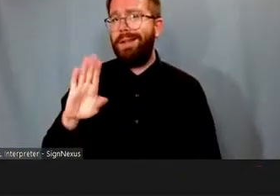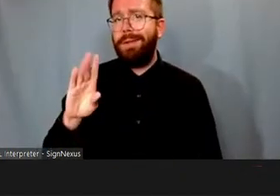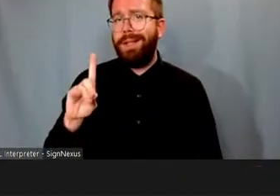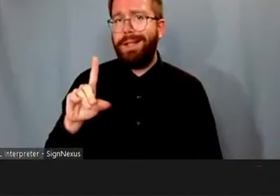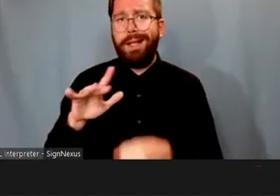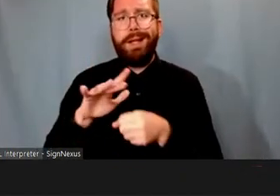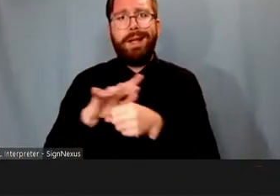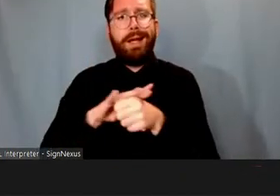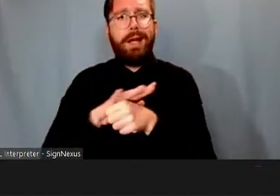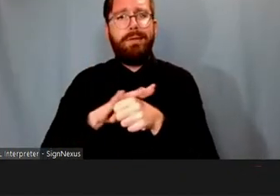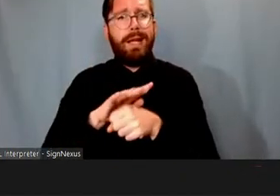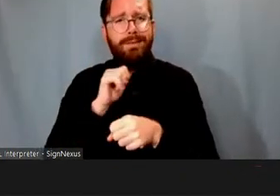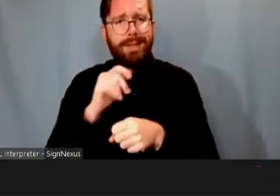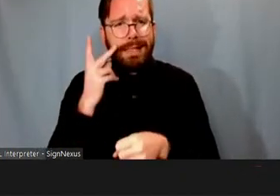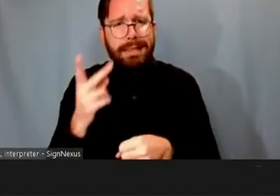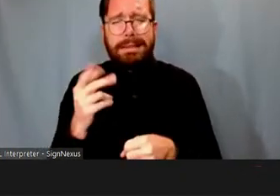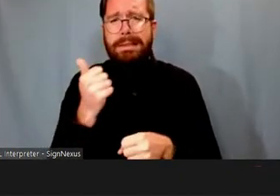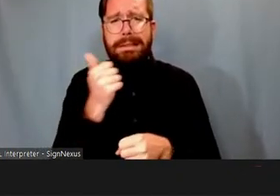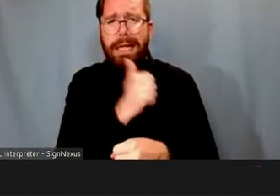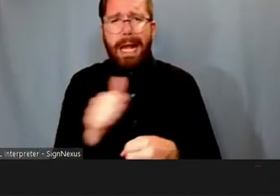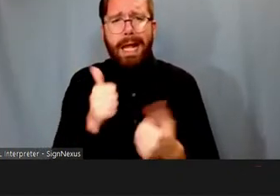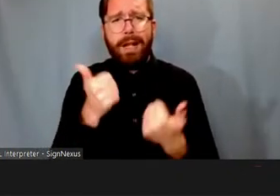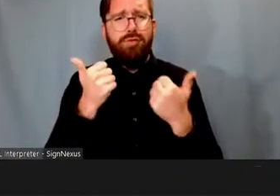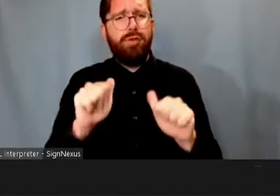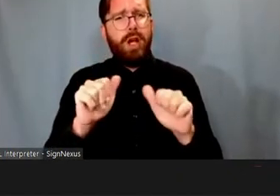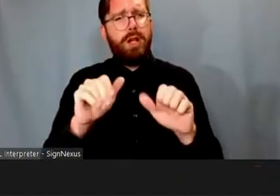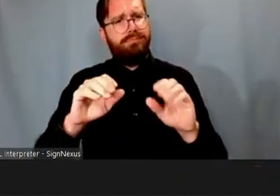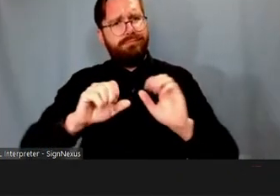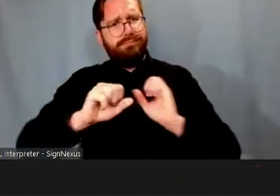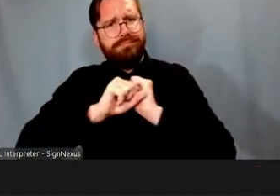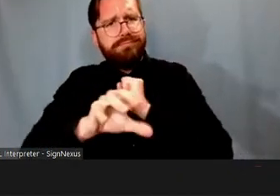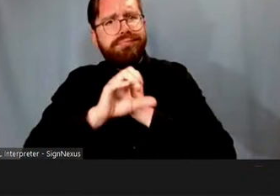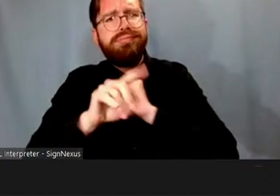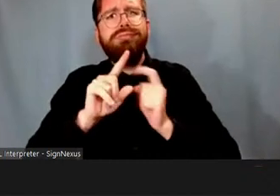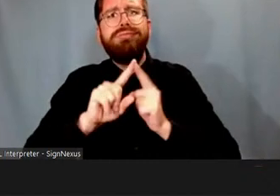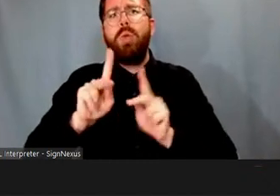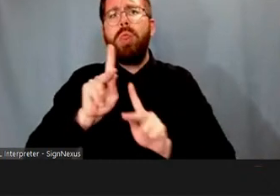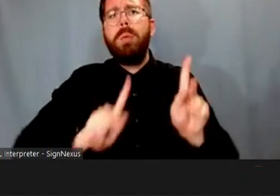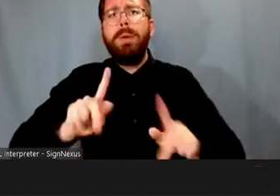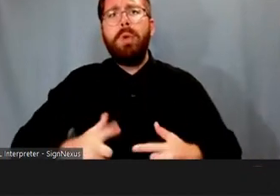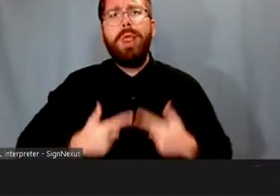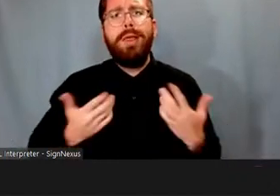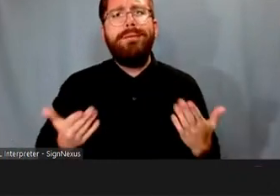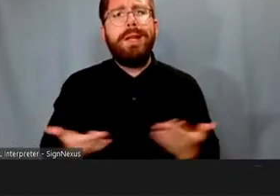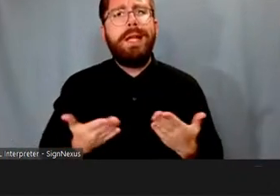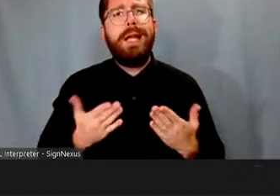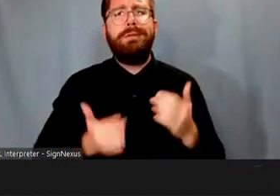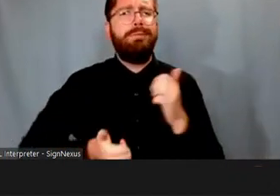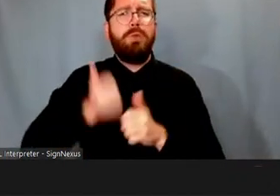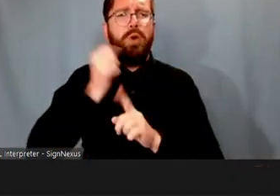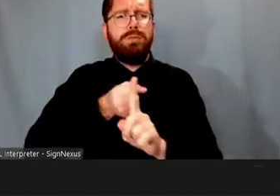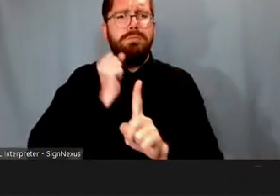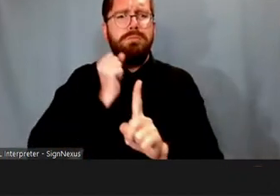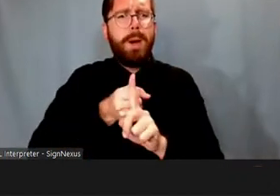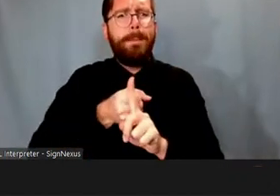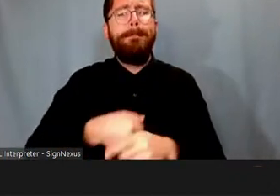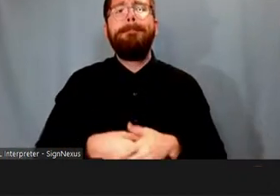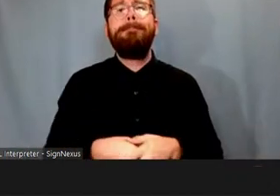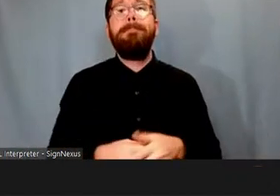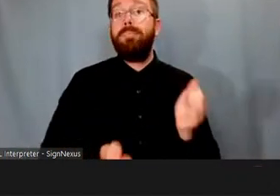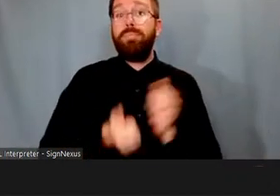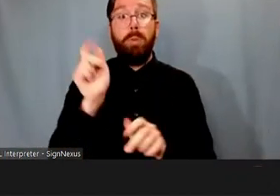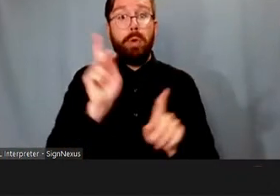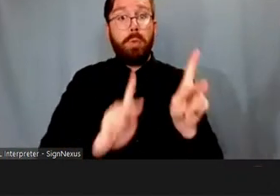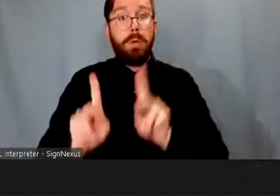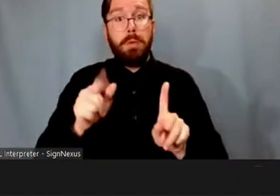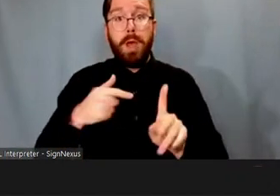attempt for this to be publicized on the ground to this people to the people this will greatly impact most people who i spoke to have no